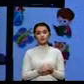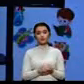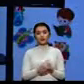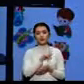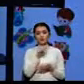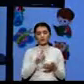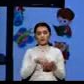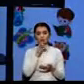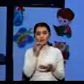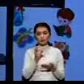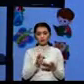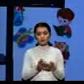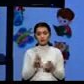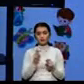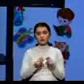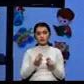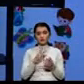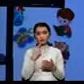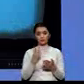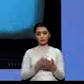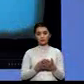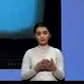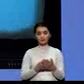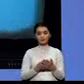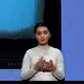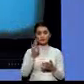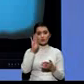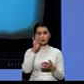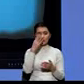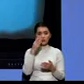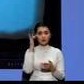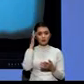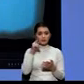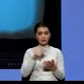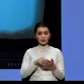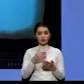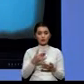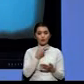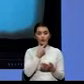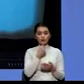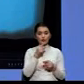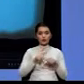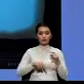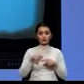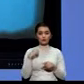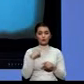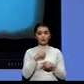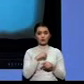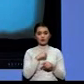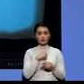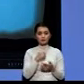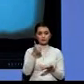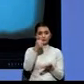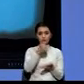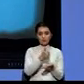endi savollarga javoblaringizni tekshirib ko'ring. Bosqinchilarning niyati bu go'zal yurtga o'zlari hukmron